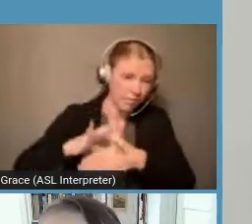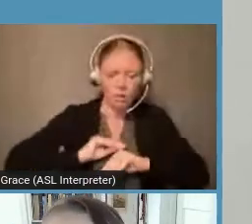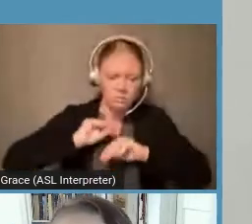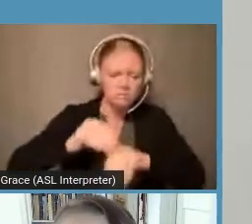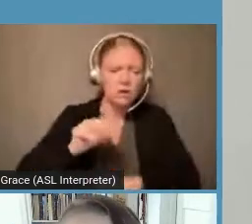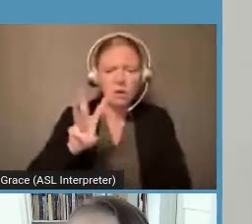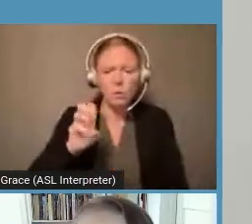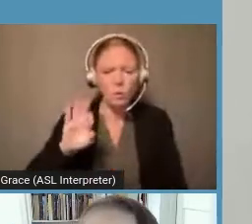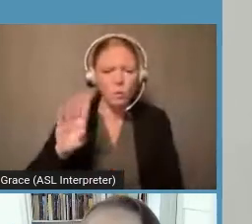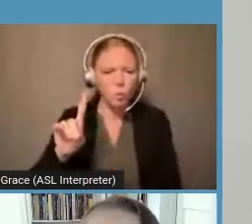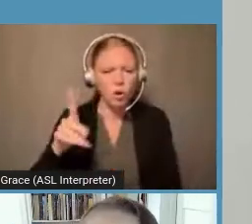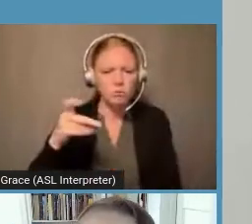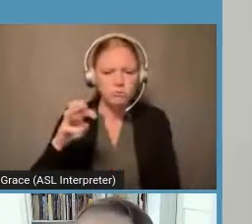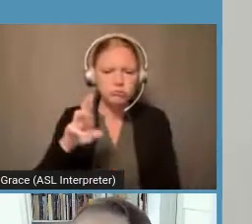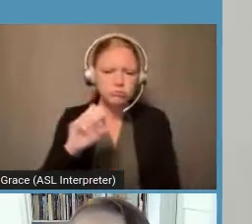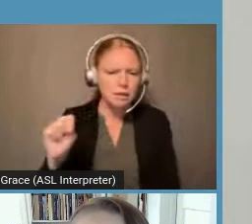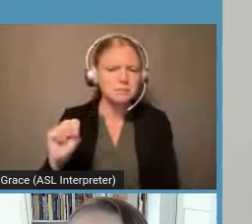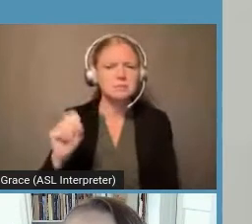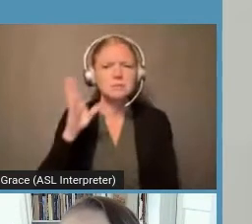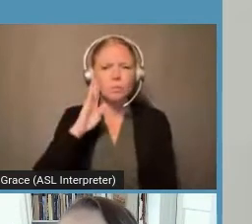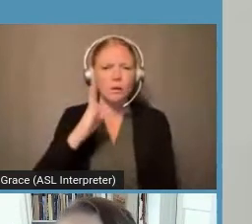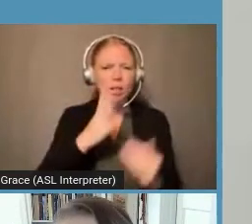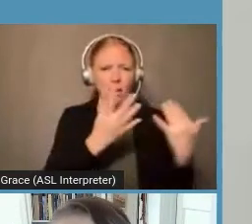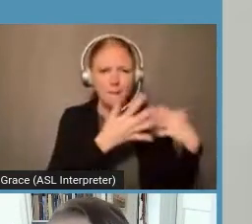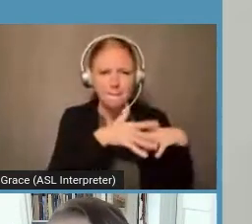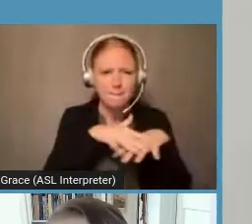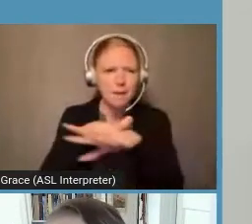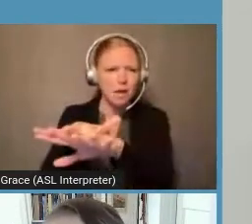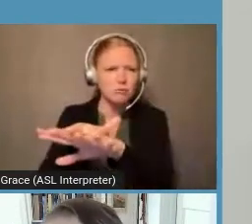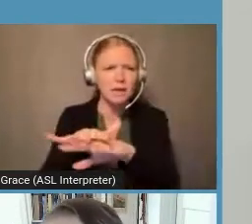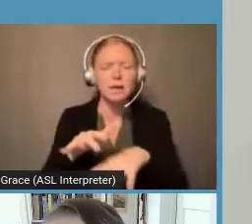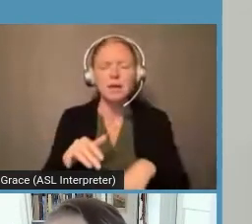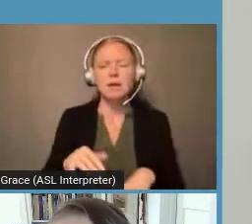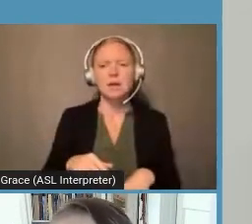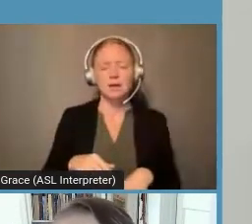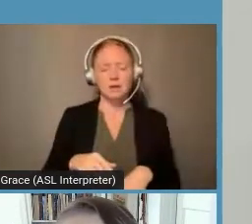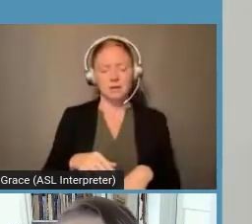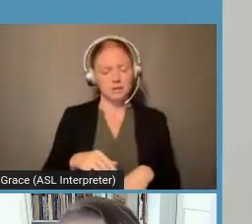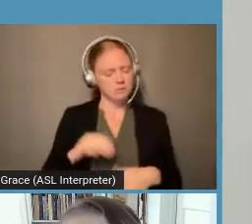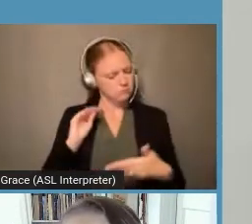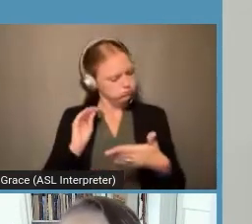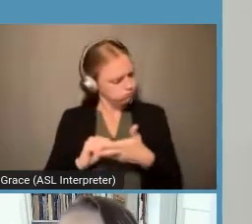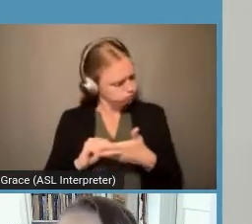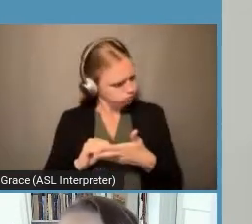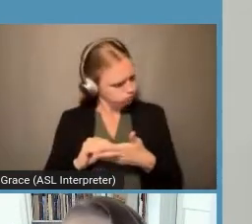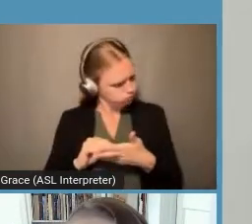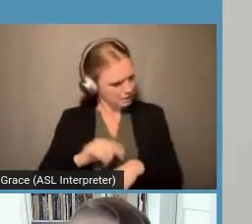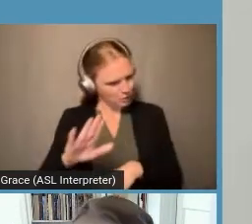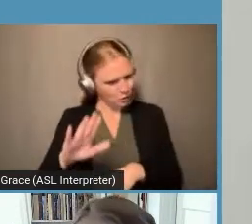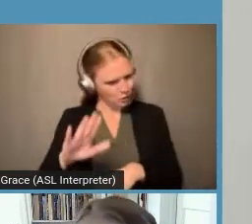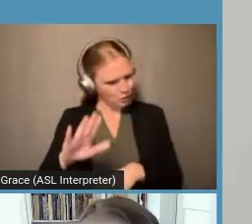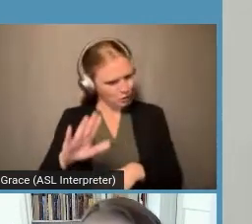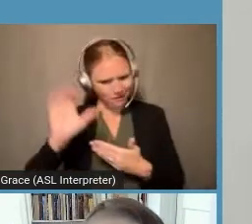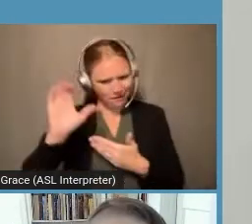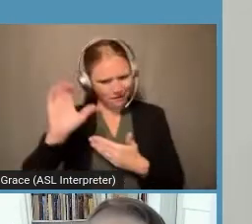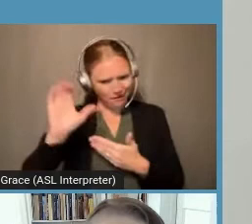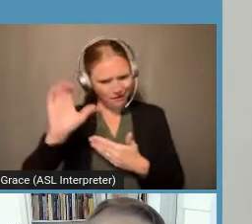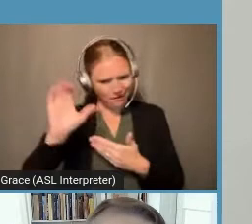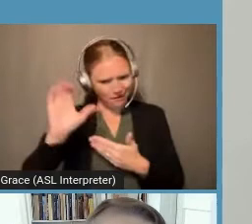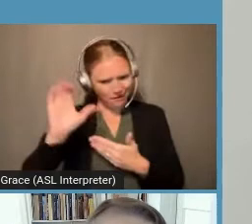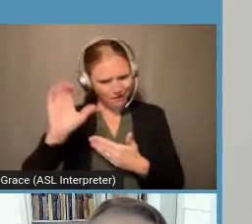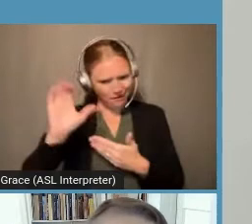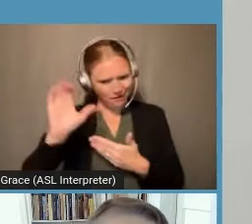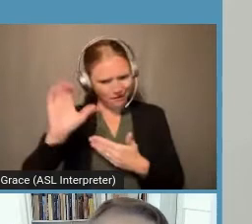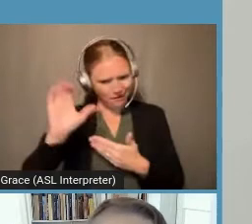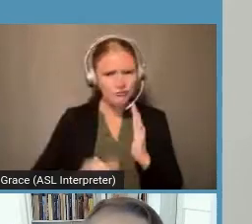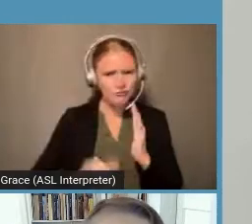you're going to migrate it all, putting time on your own calendar to check in and say, how's it going? Am I on schedule? Do I